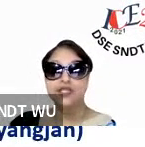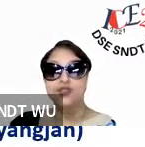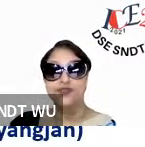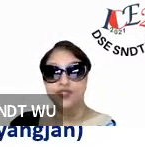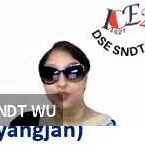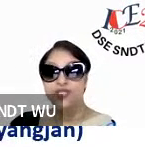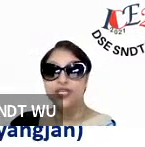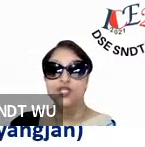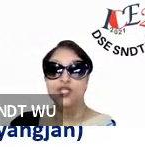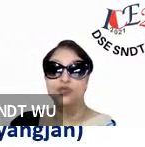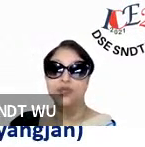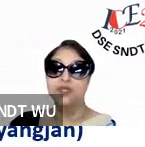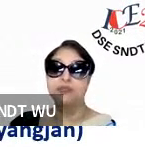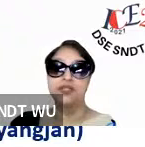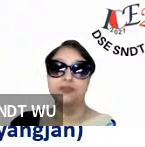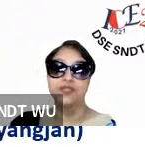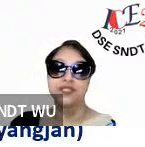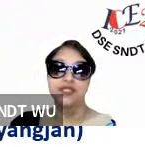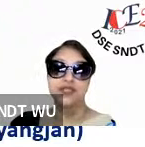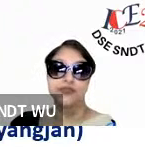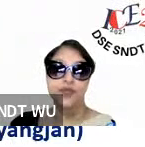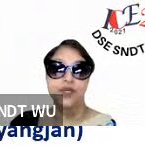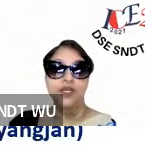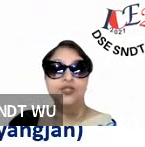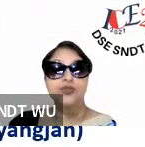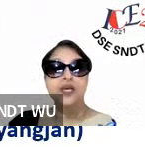28 years of association with the department.